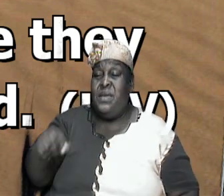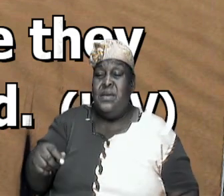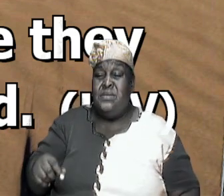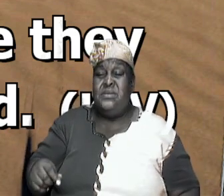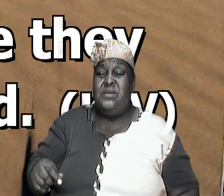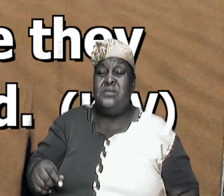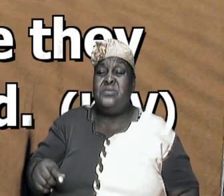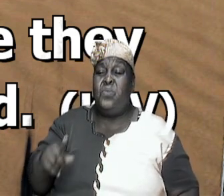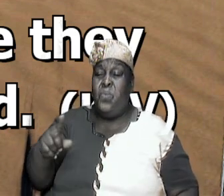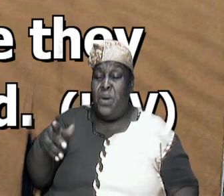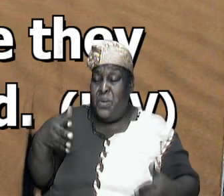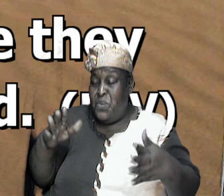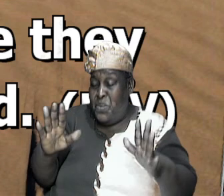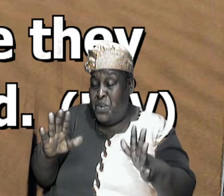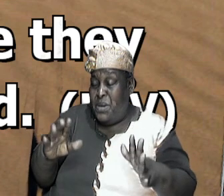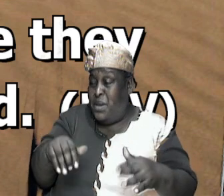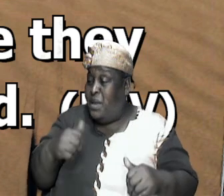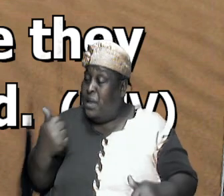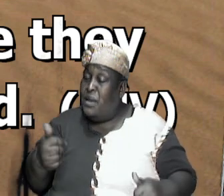one source